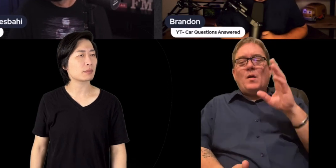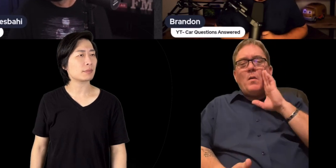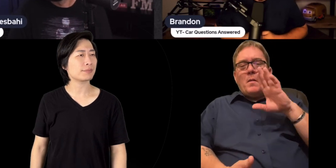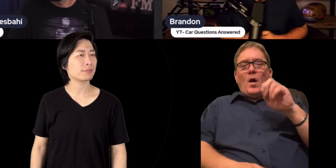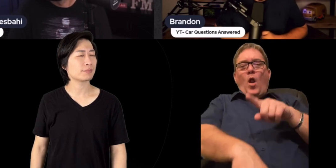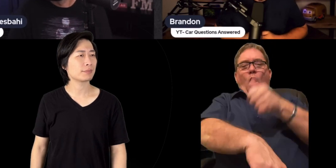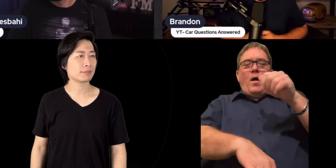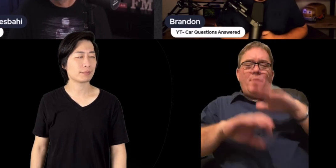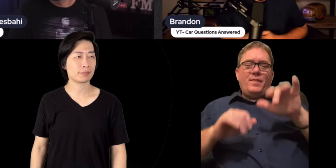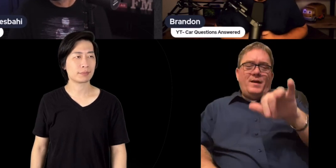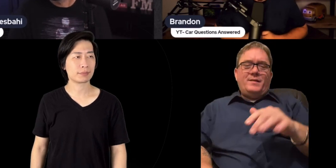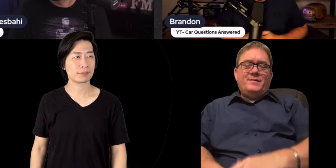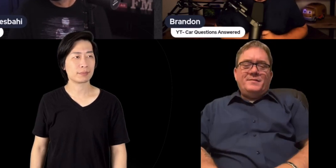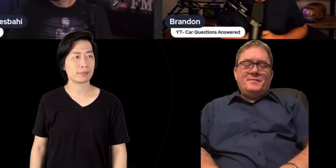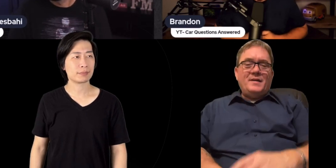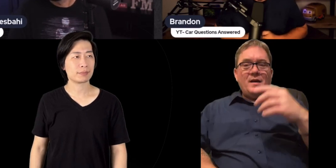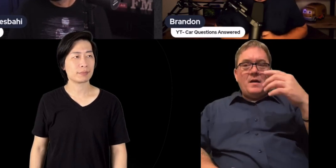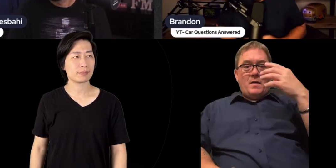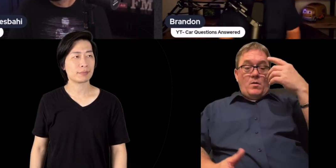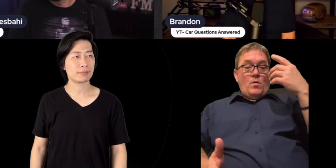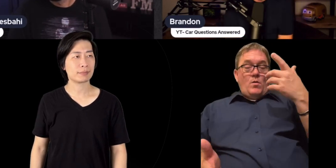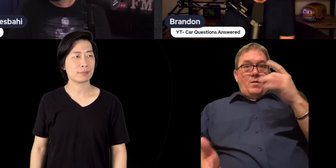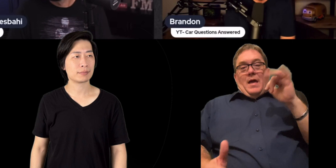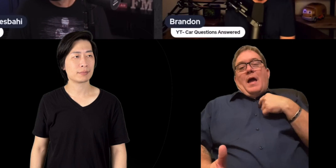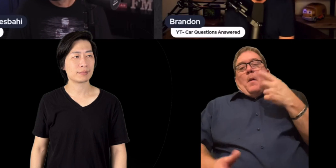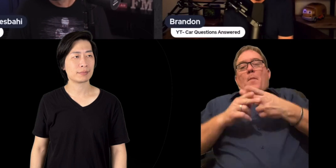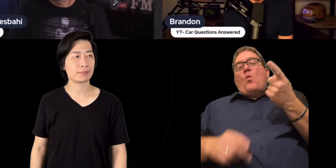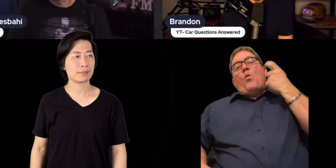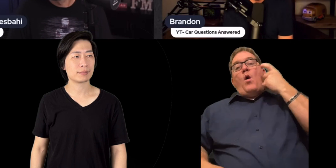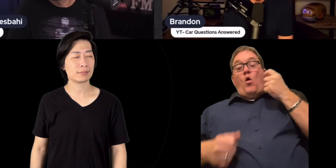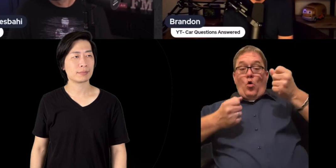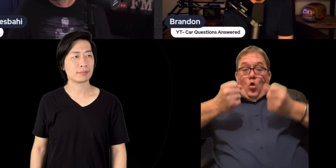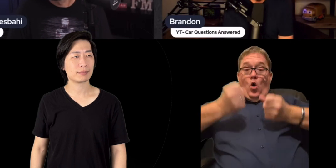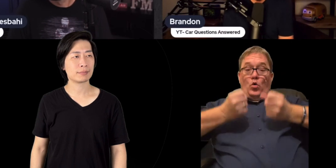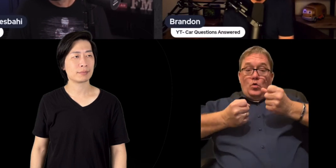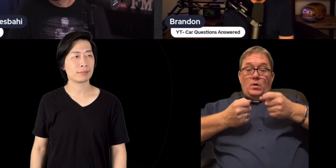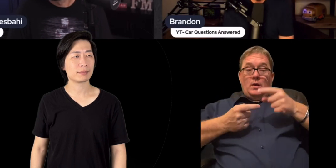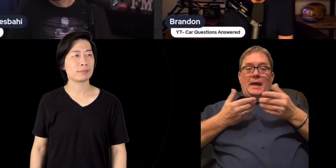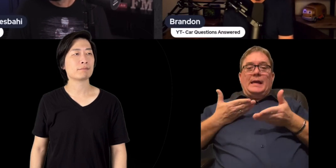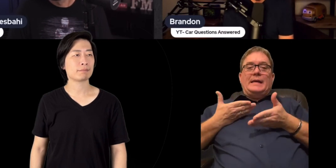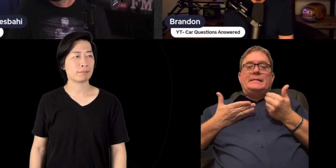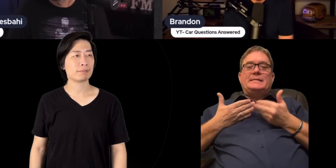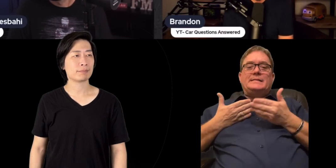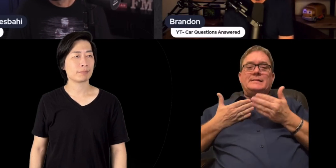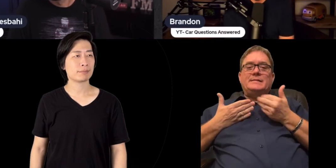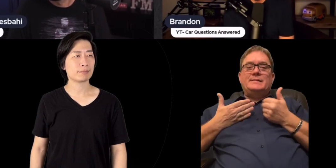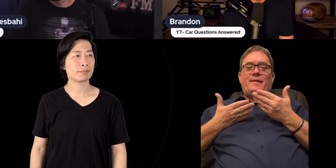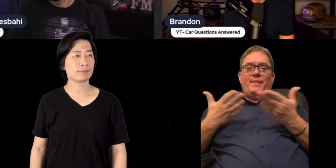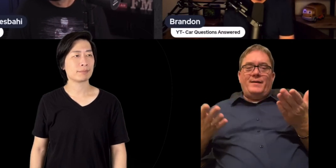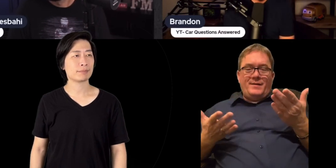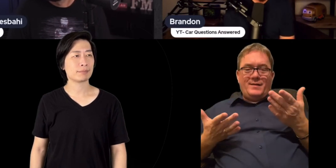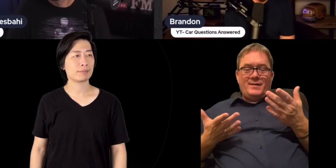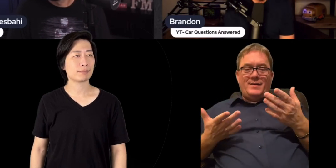a lot of people think. Just because, like I said earlier, the cars I think are the easy thing. It's the